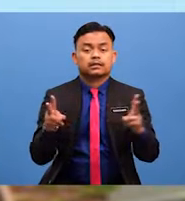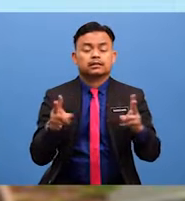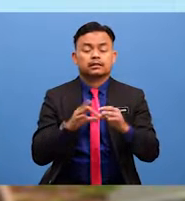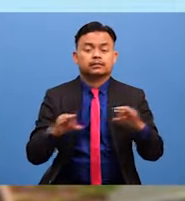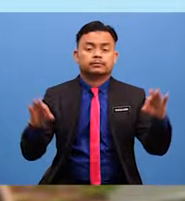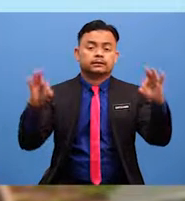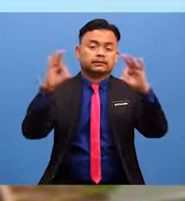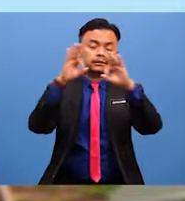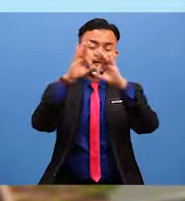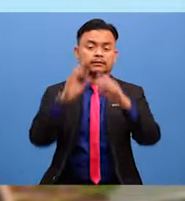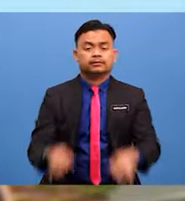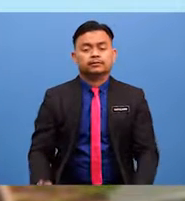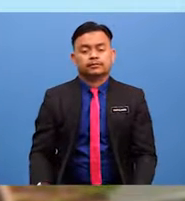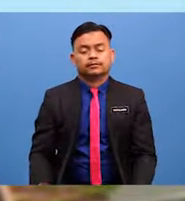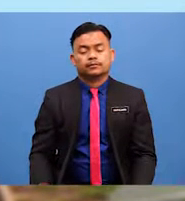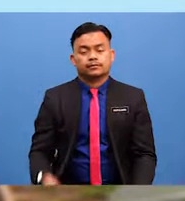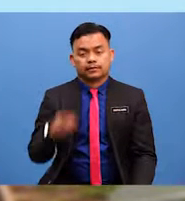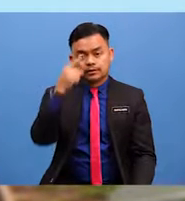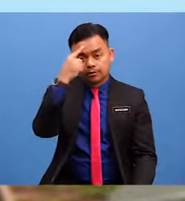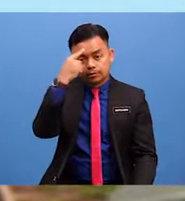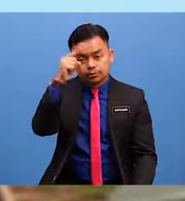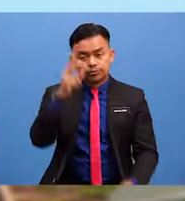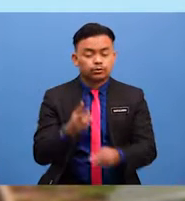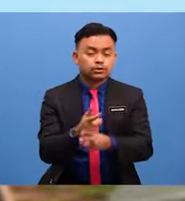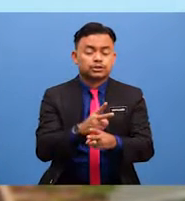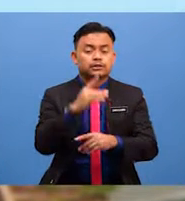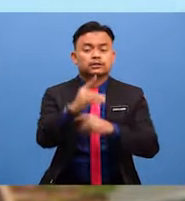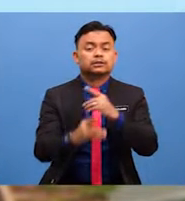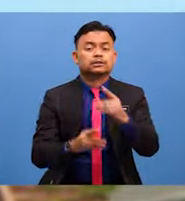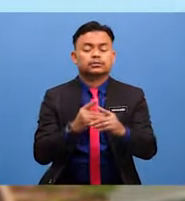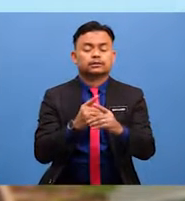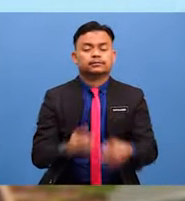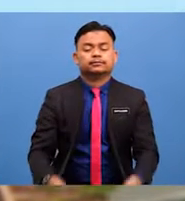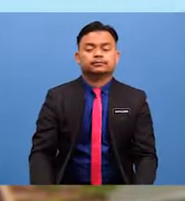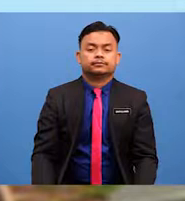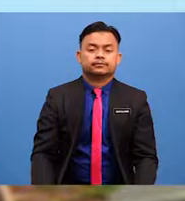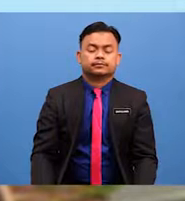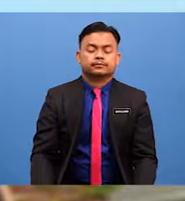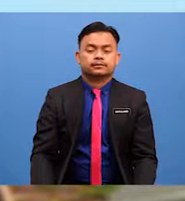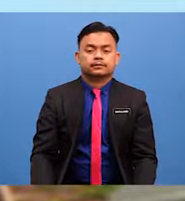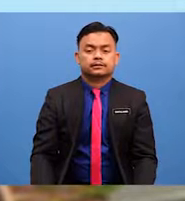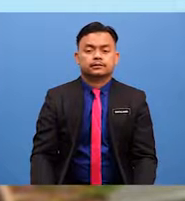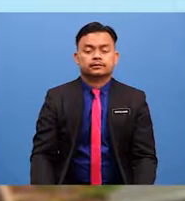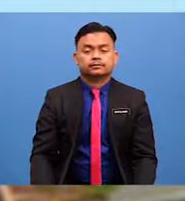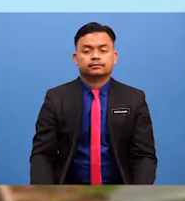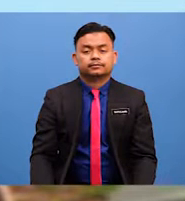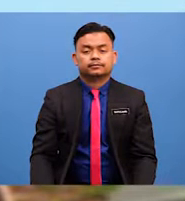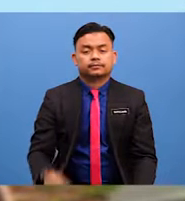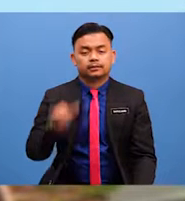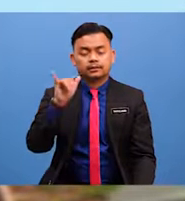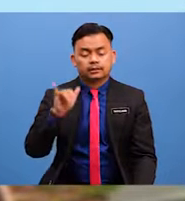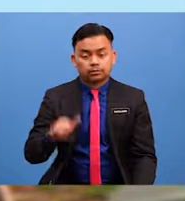and condition of the creatures, as well as to identify key breeding areas that may need